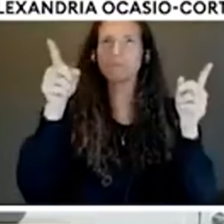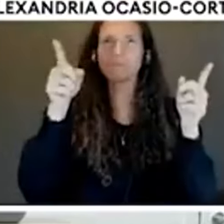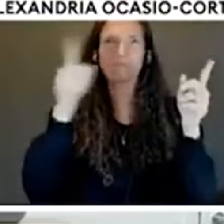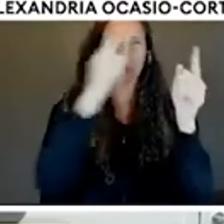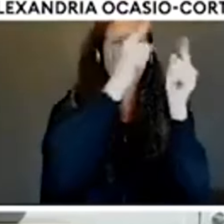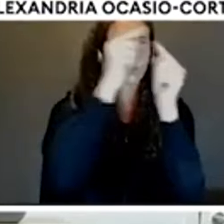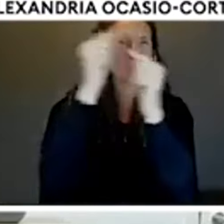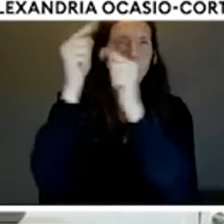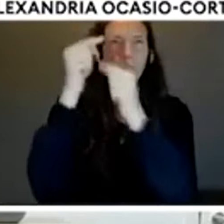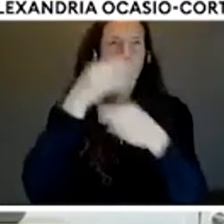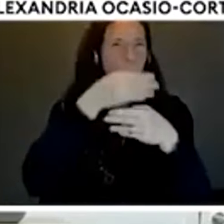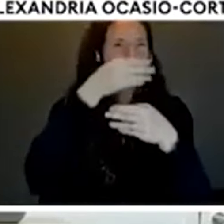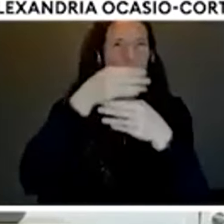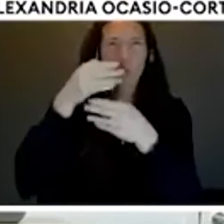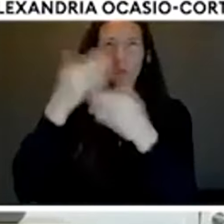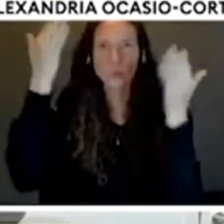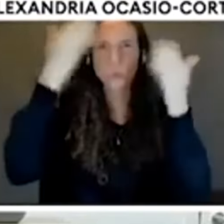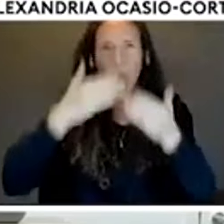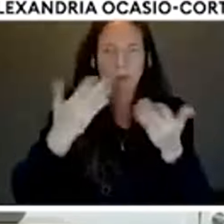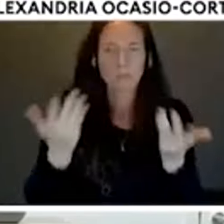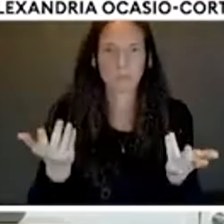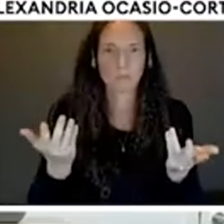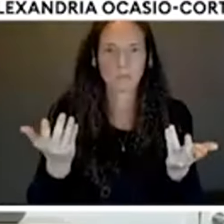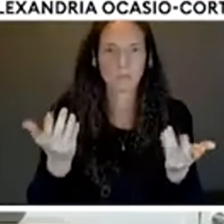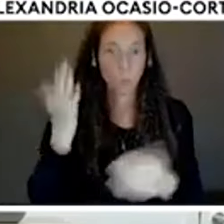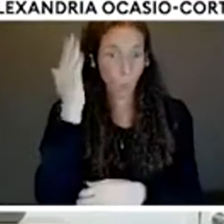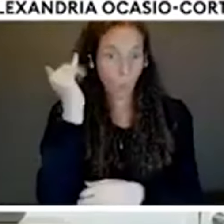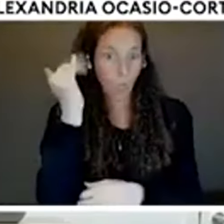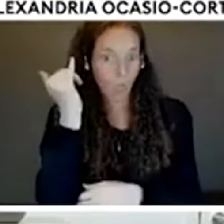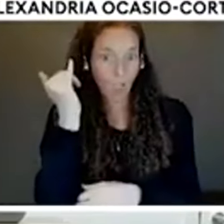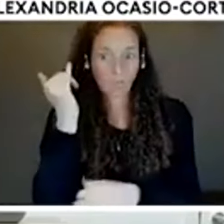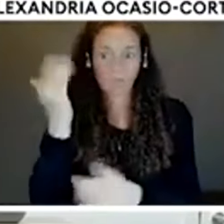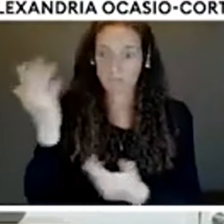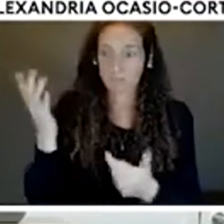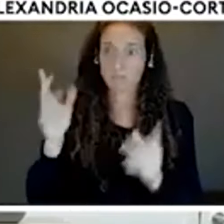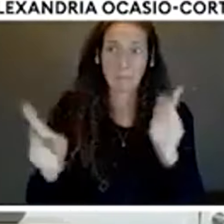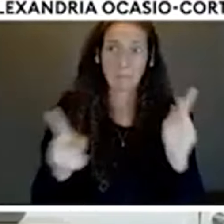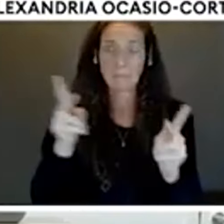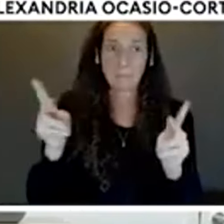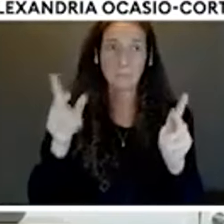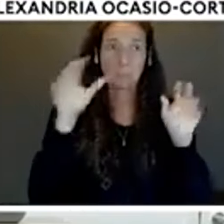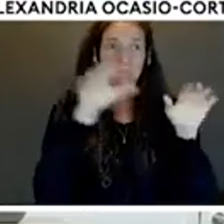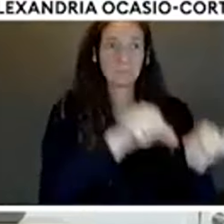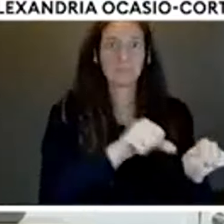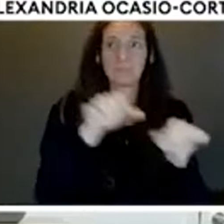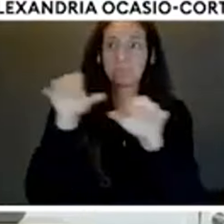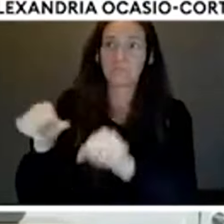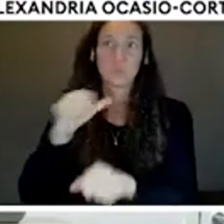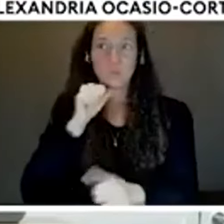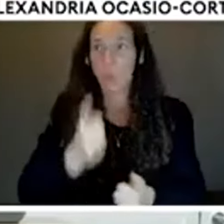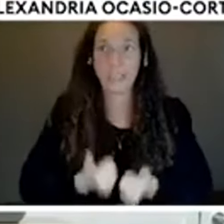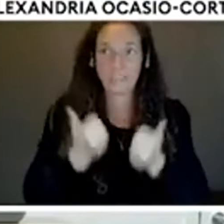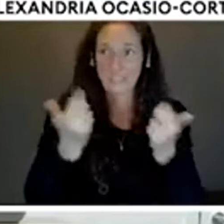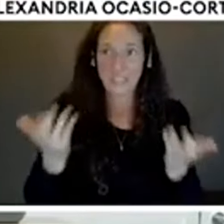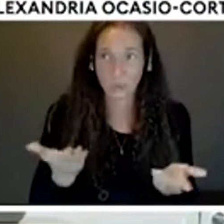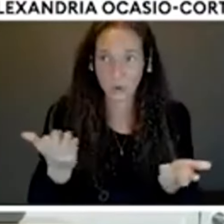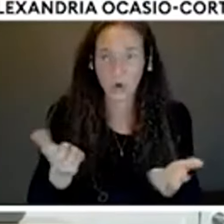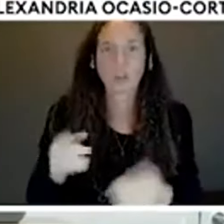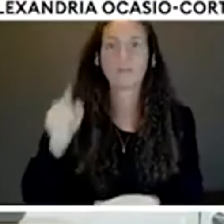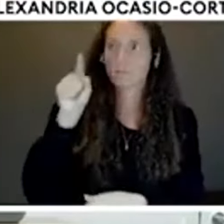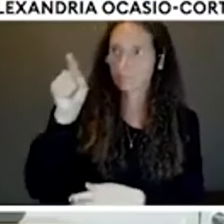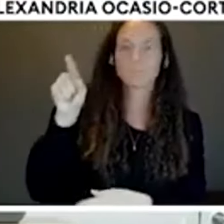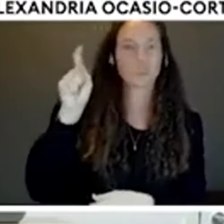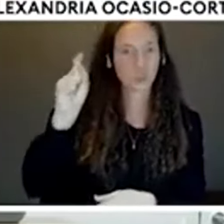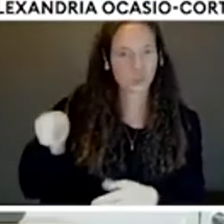they should be taxed. And if there are people who are buying their second, third,